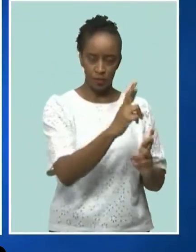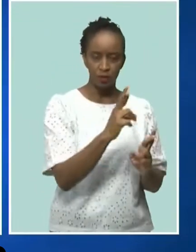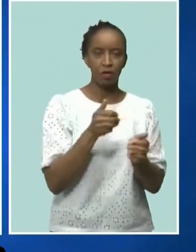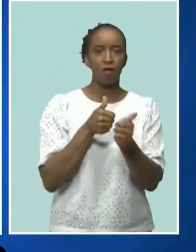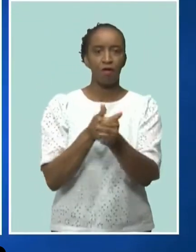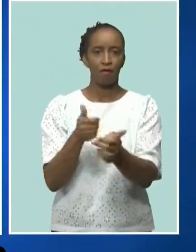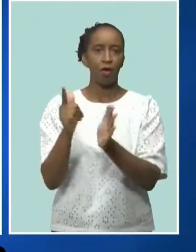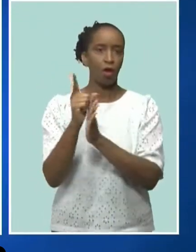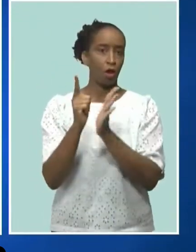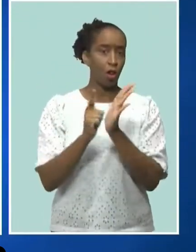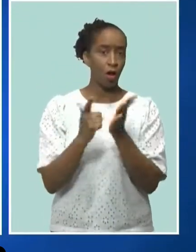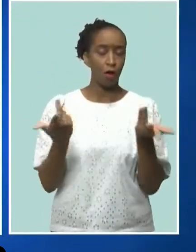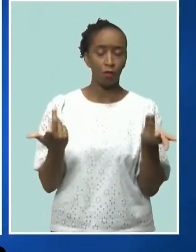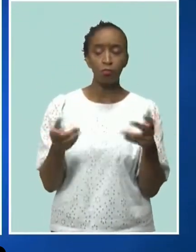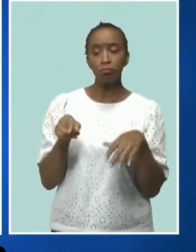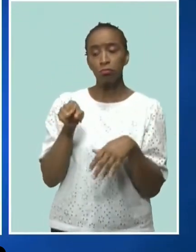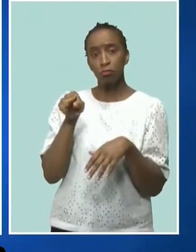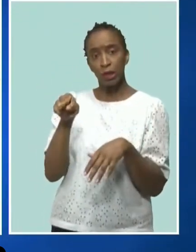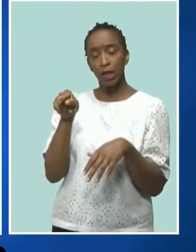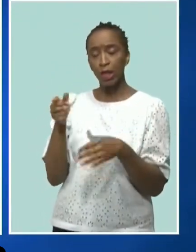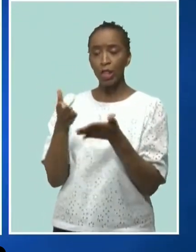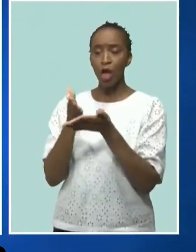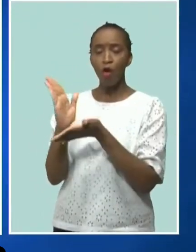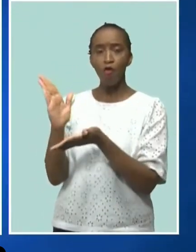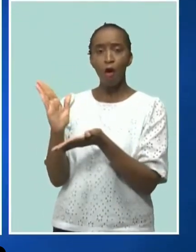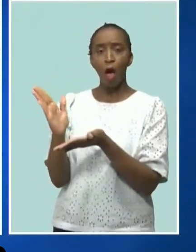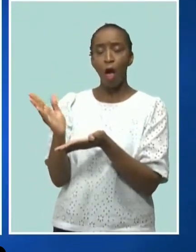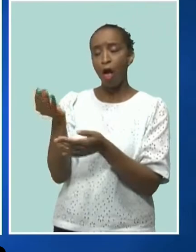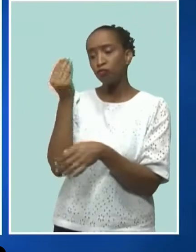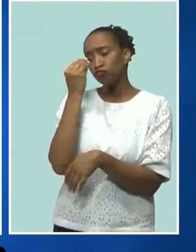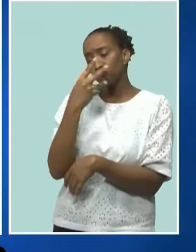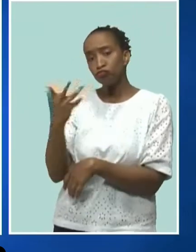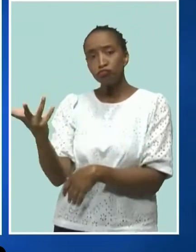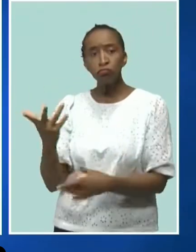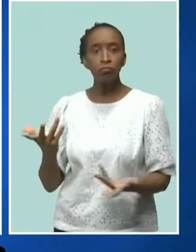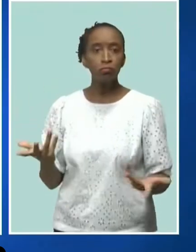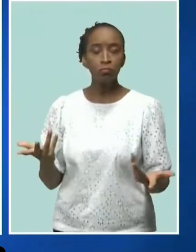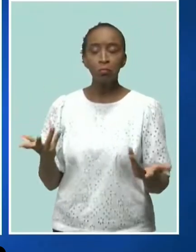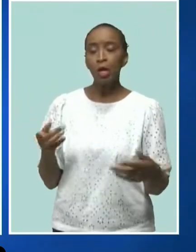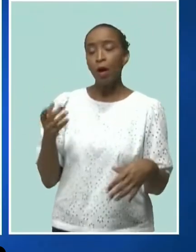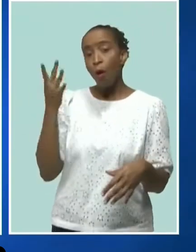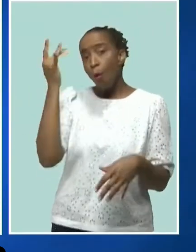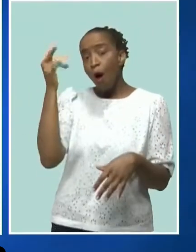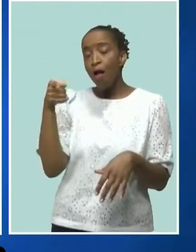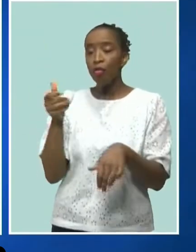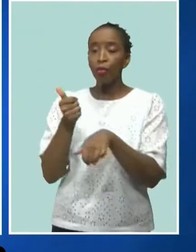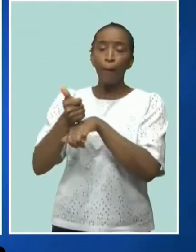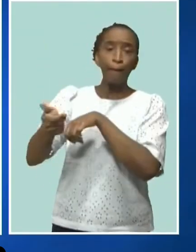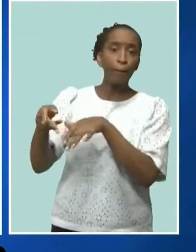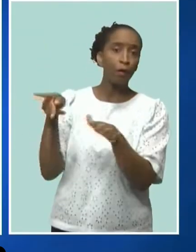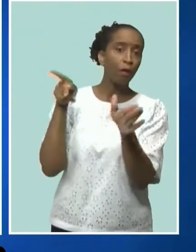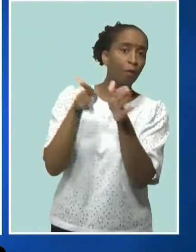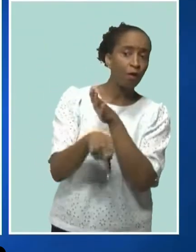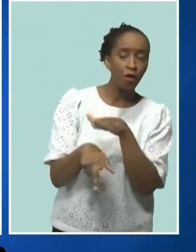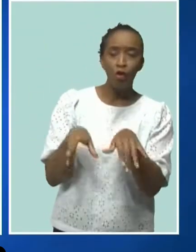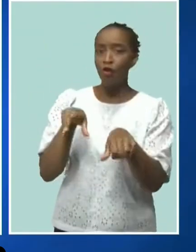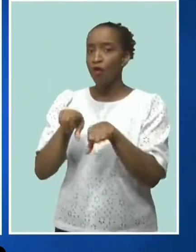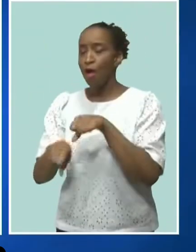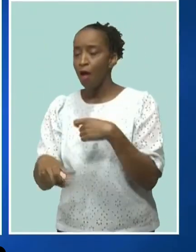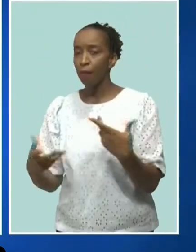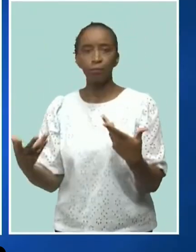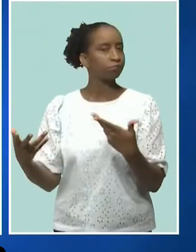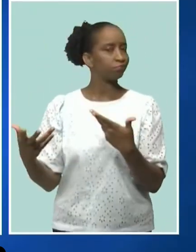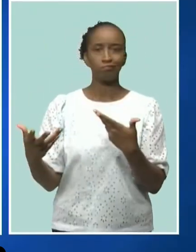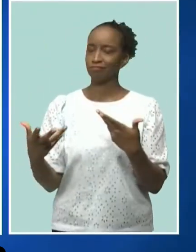fundamental rights because they are charged with murder or charged with rape or charged with anything else. Your rights are